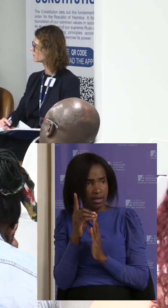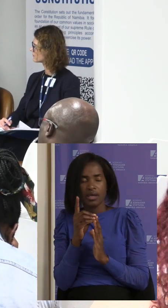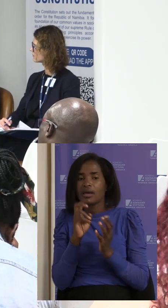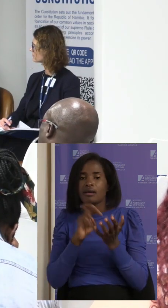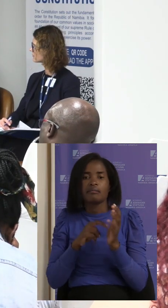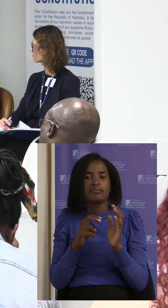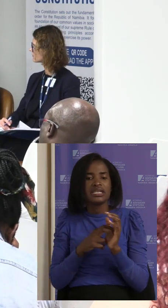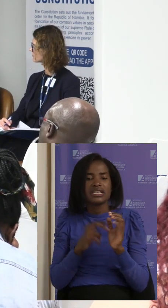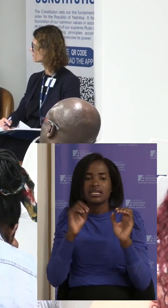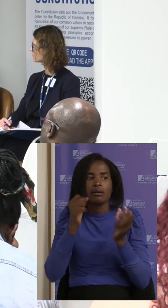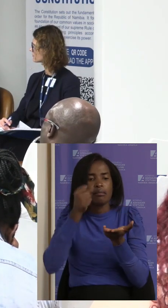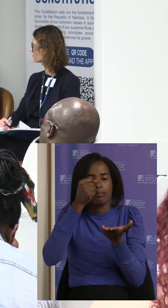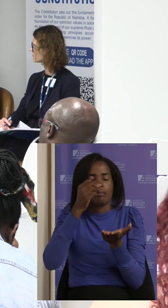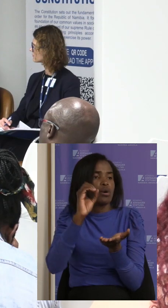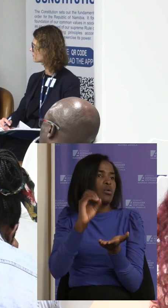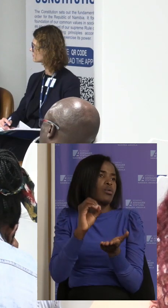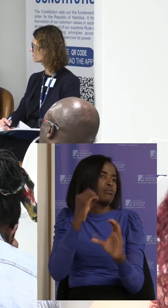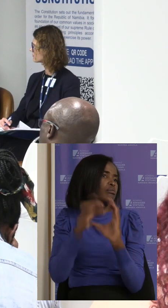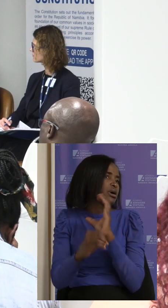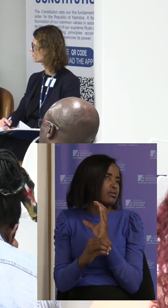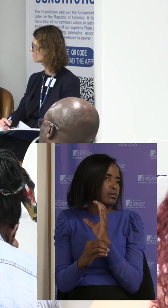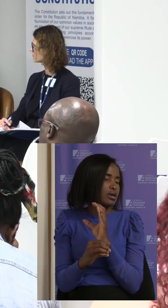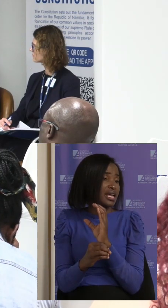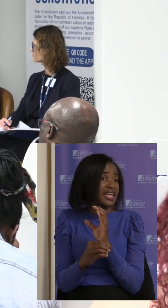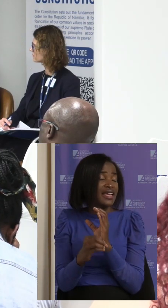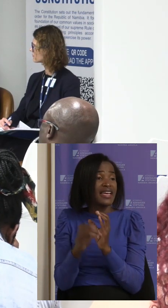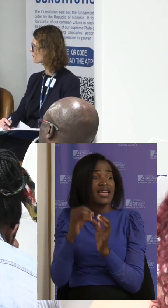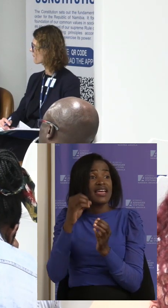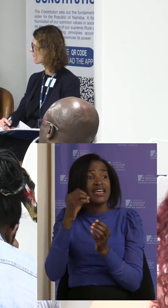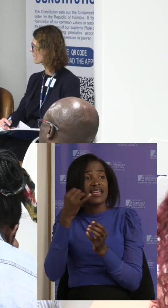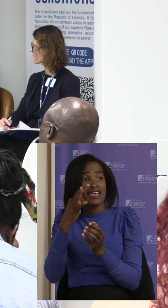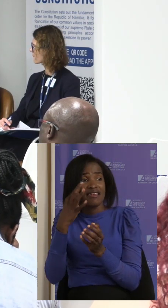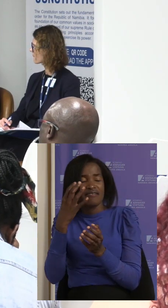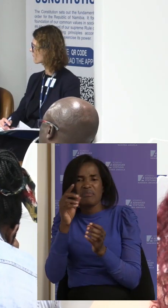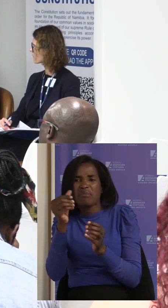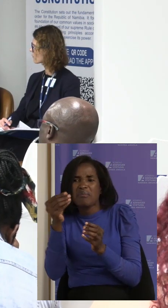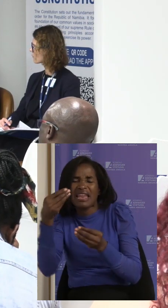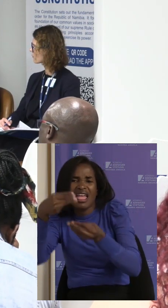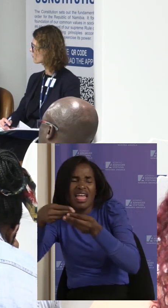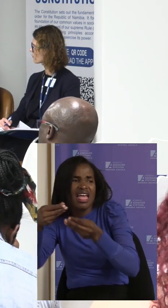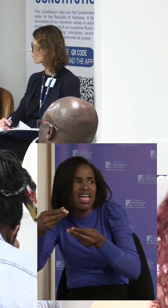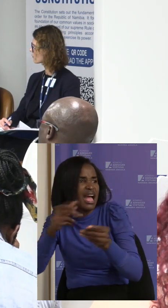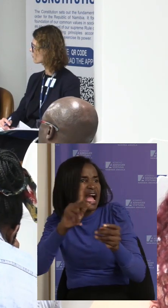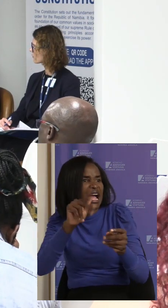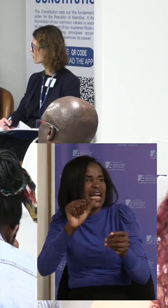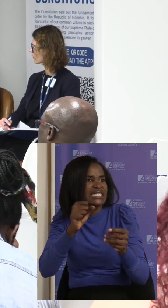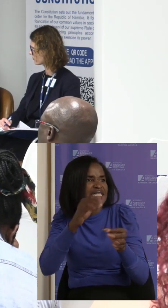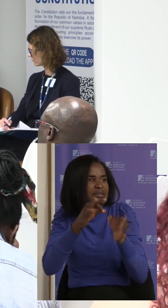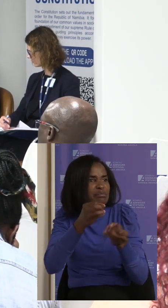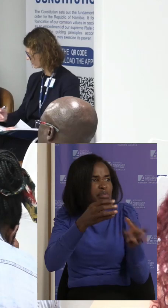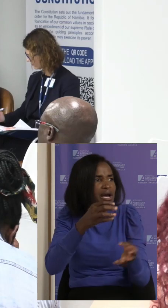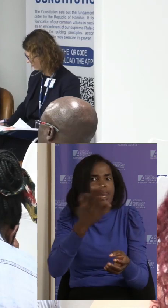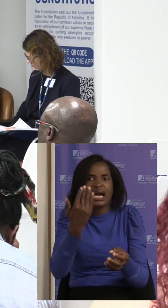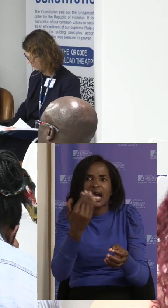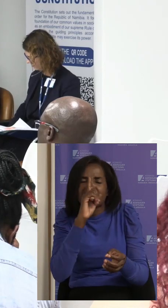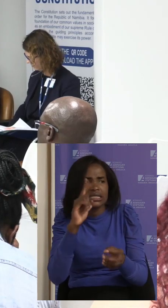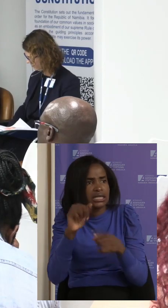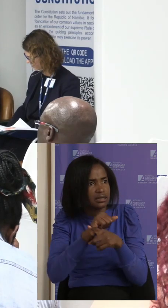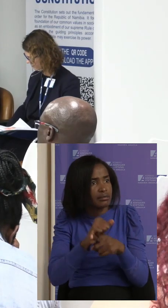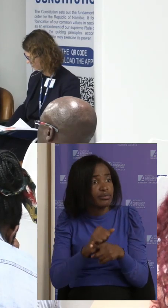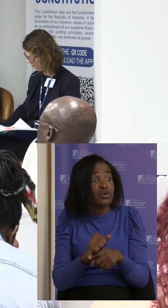to appropriate fund for it. Only if there is a funds there or there is a donation from CAS, then I will have called the teachers together to do so. Because there is